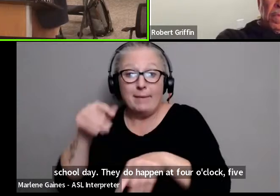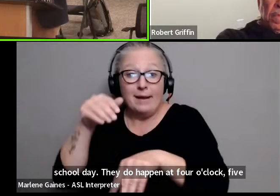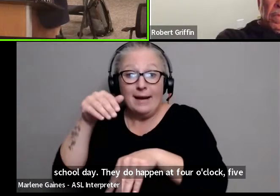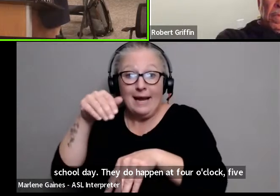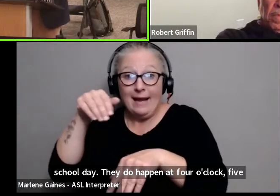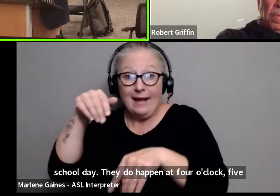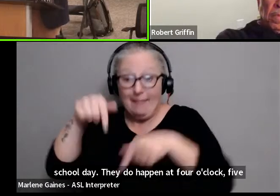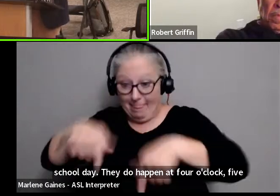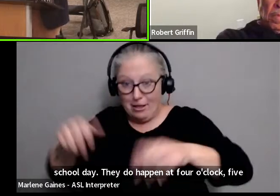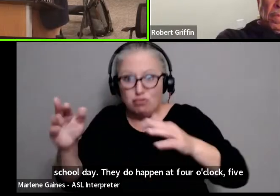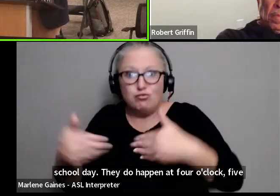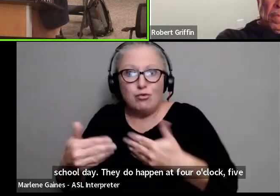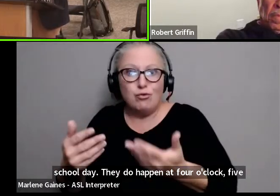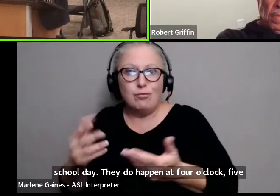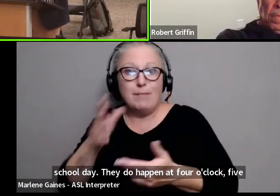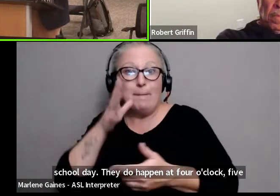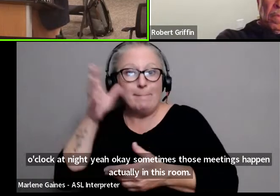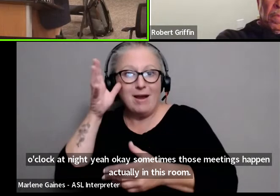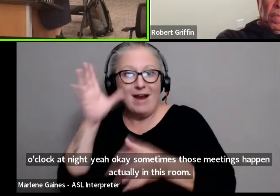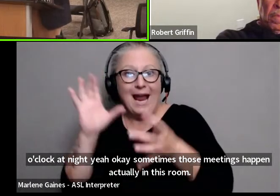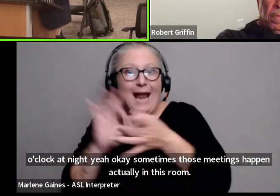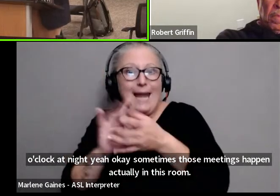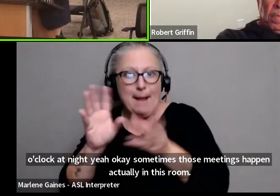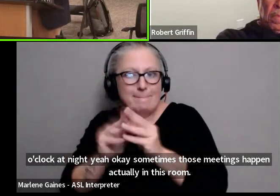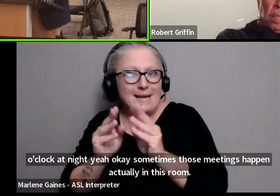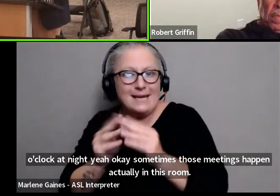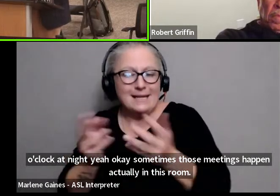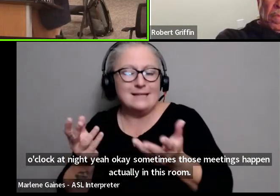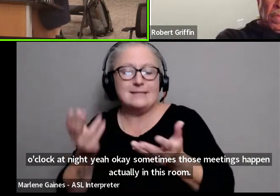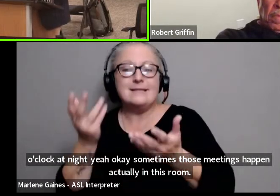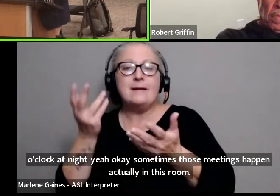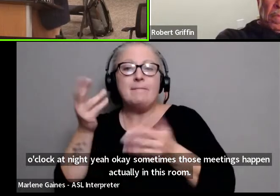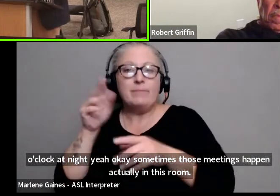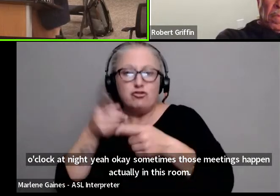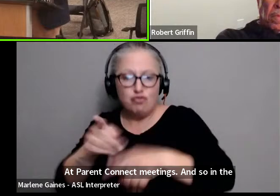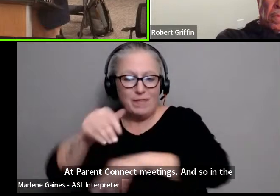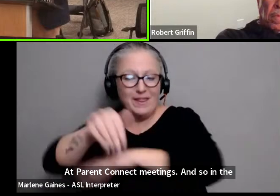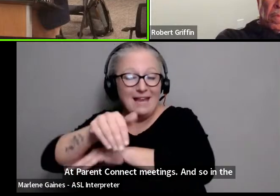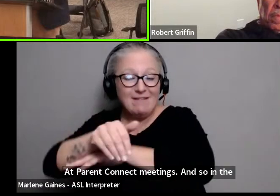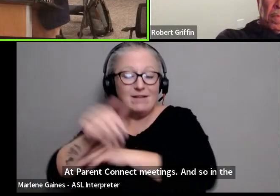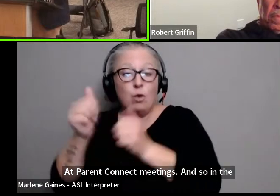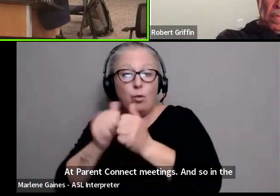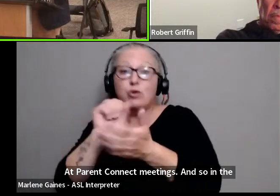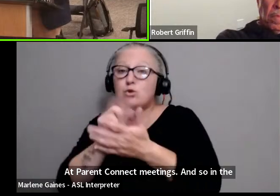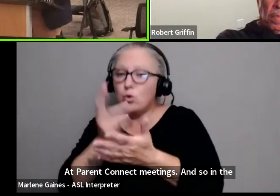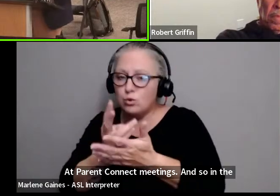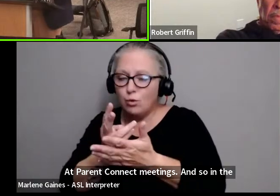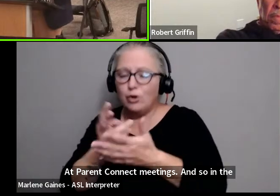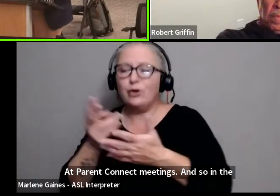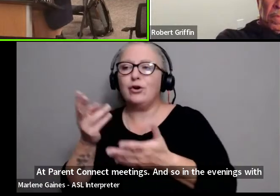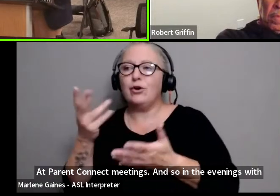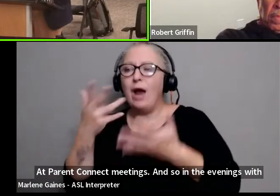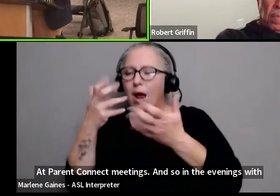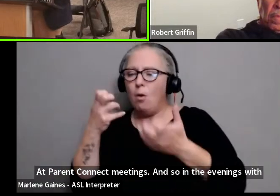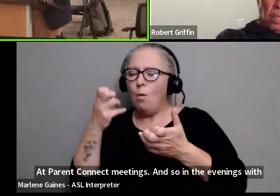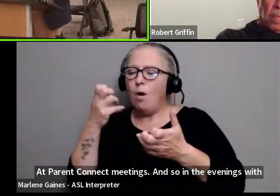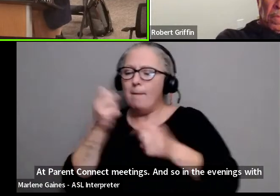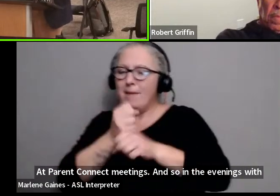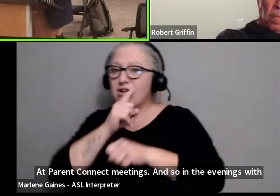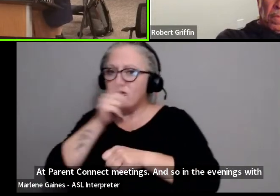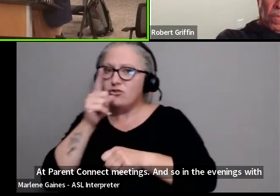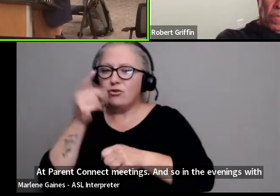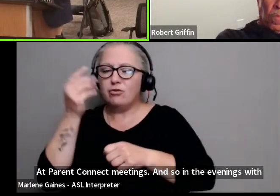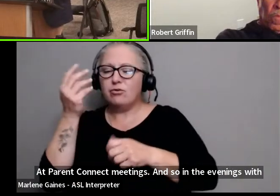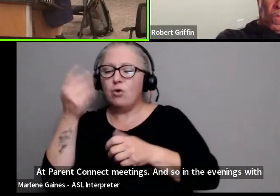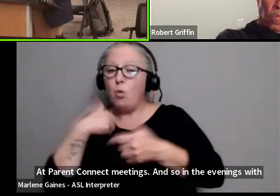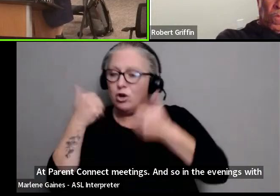this room at Parent Connect Okay. meetings. And so in the evenings with our social workers. So I just want to make sure that,